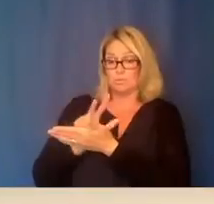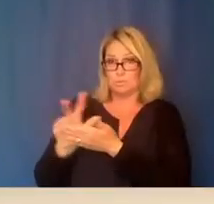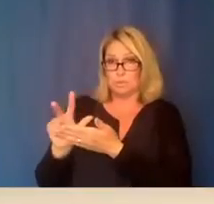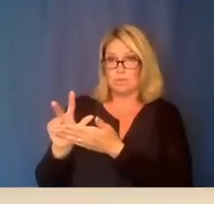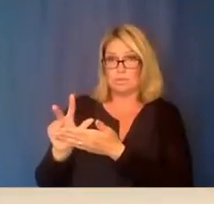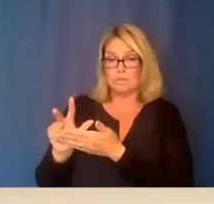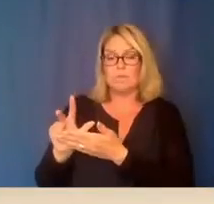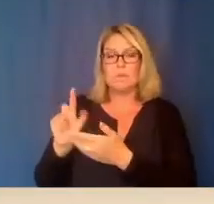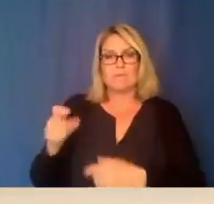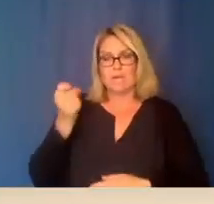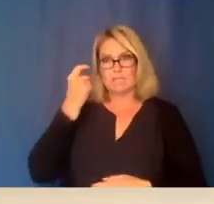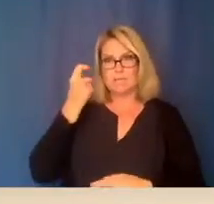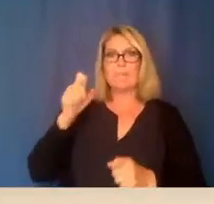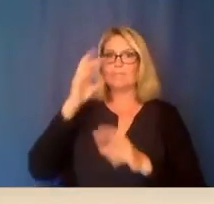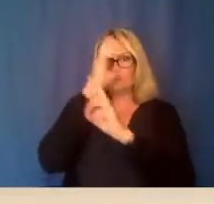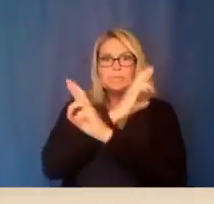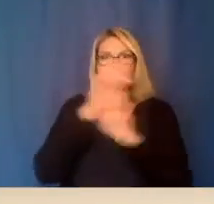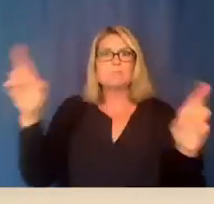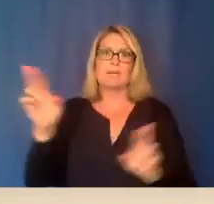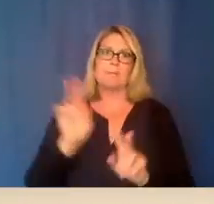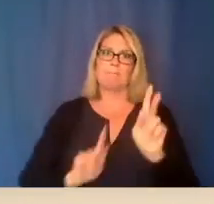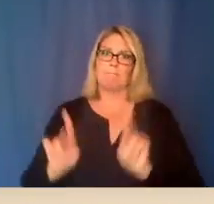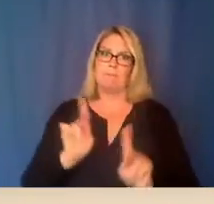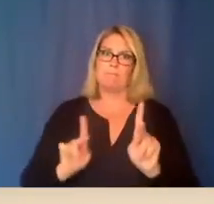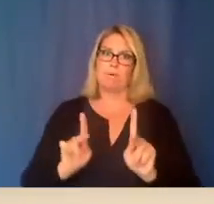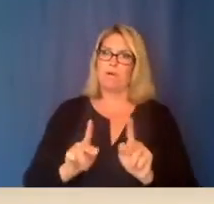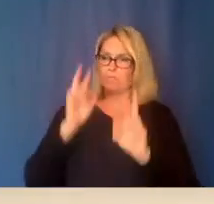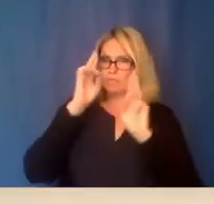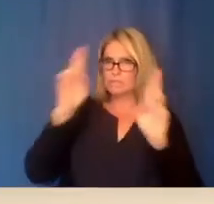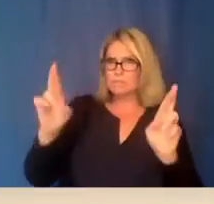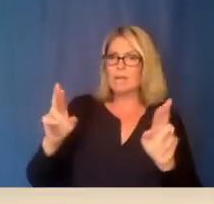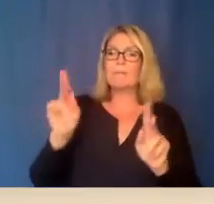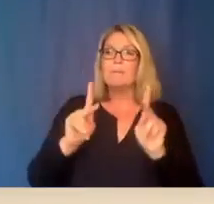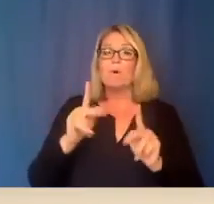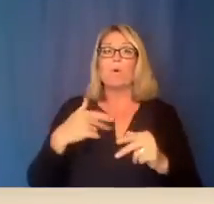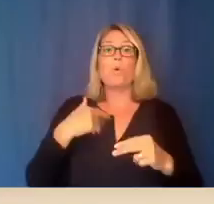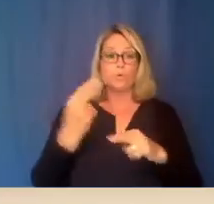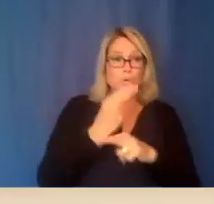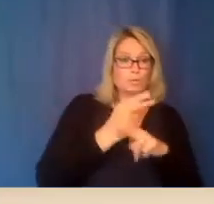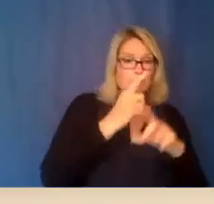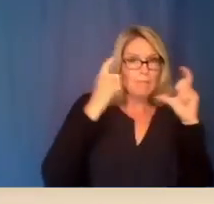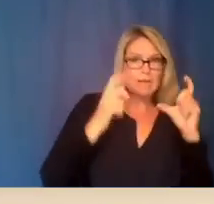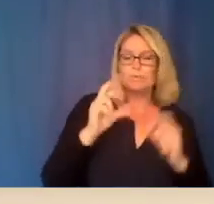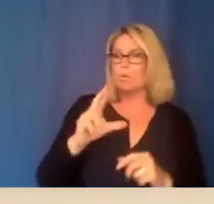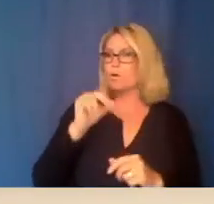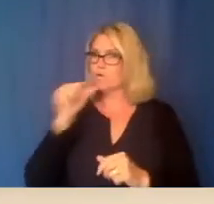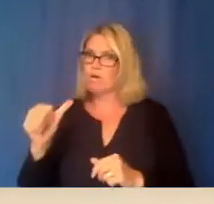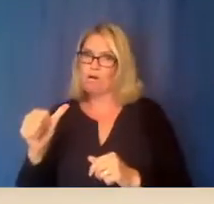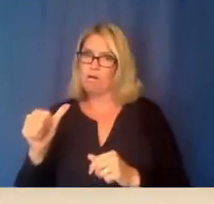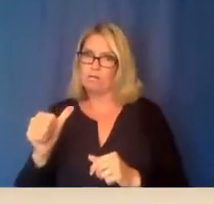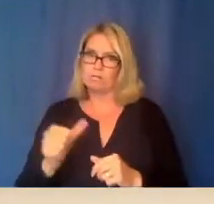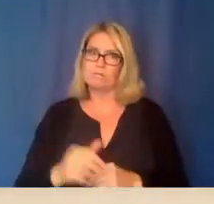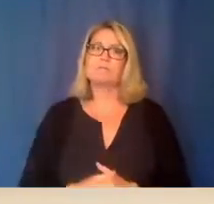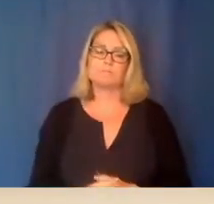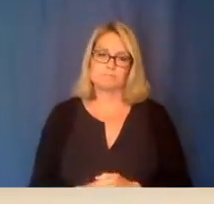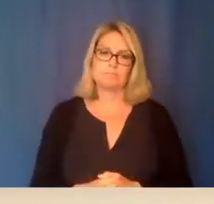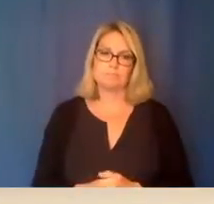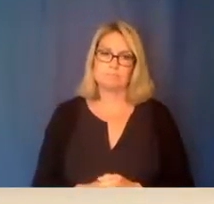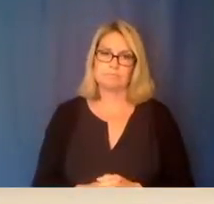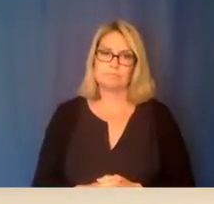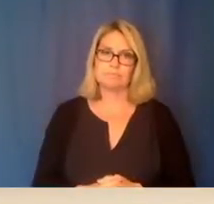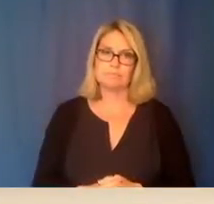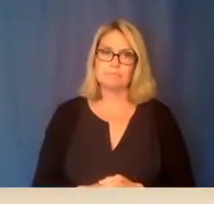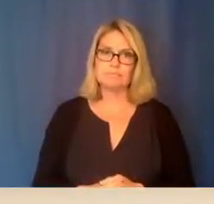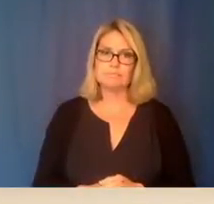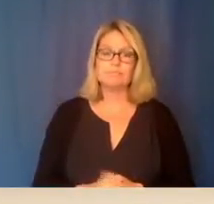ourselves and respectful of the decisions made by others, including individuals, businesses, and organizations. I've had a